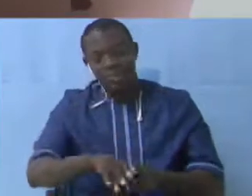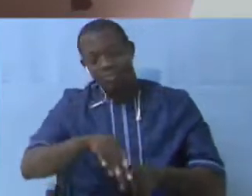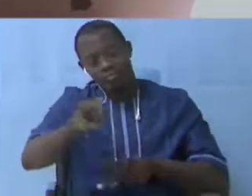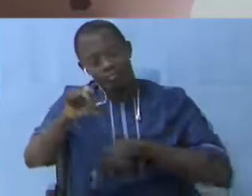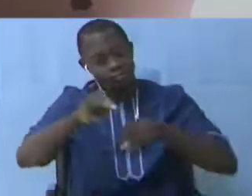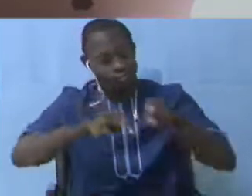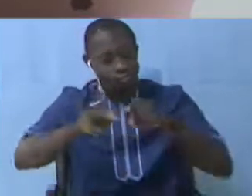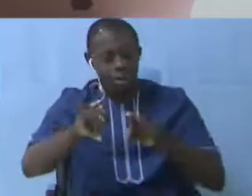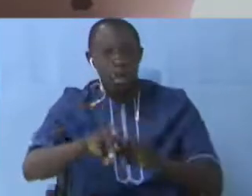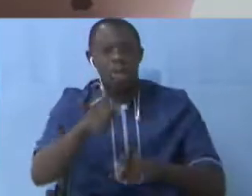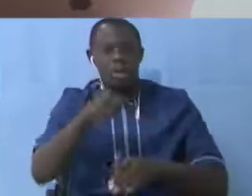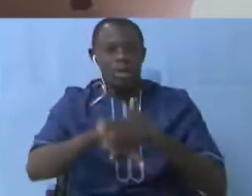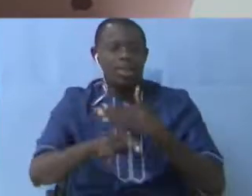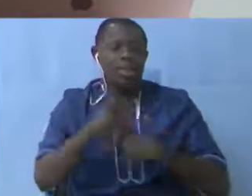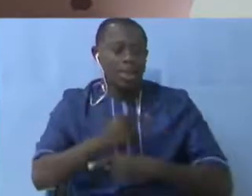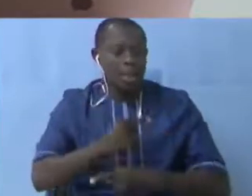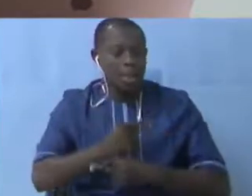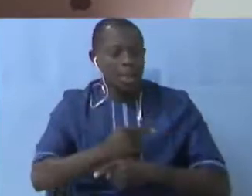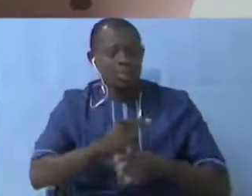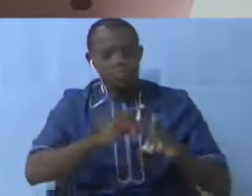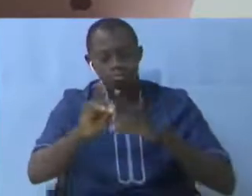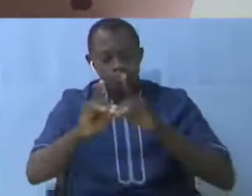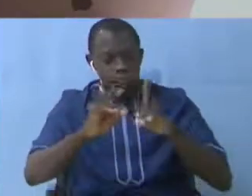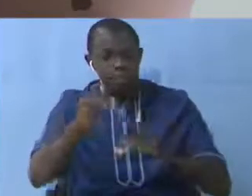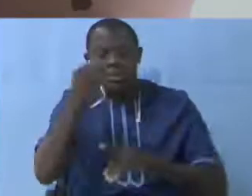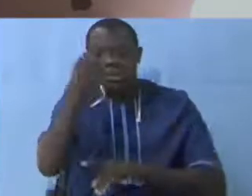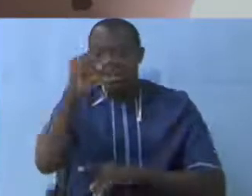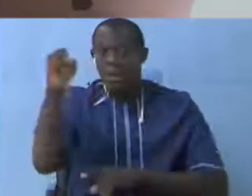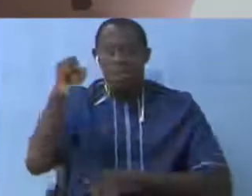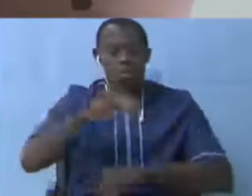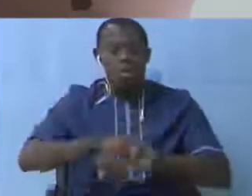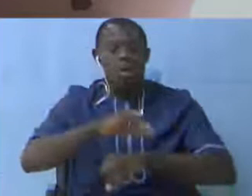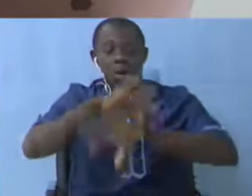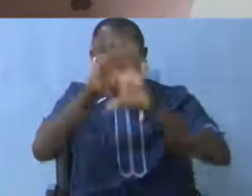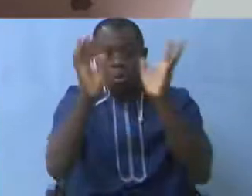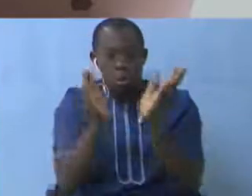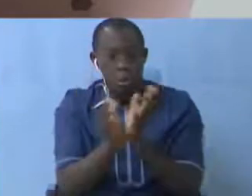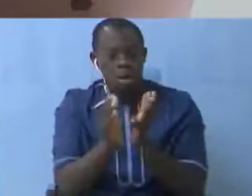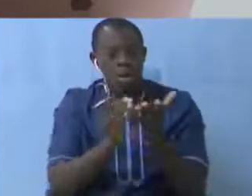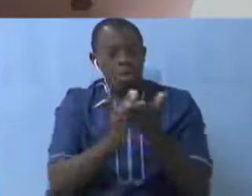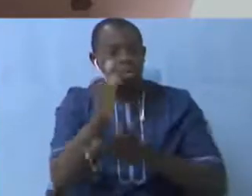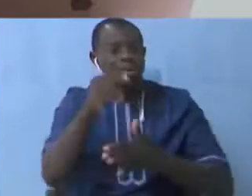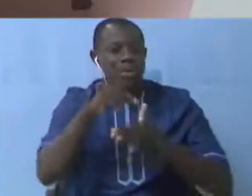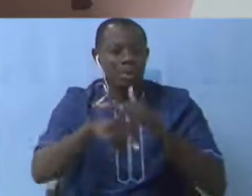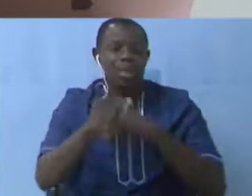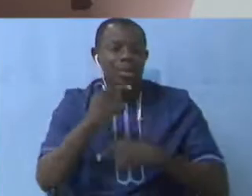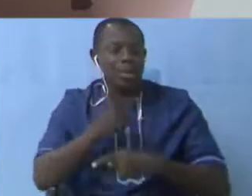Gambia. All the stakeholders across the country,